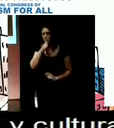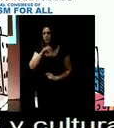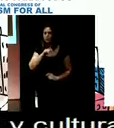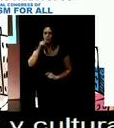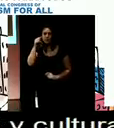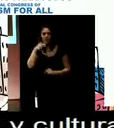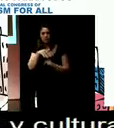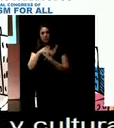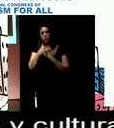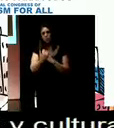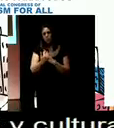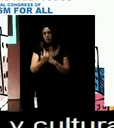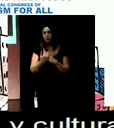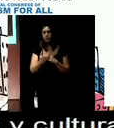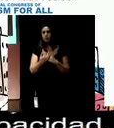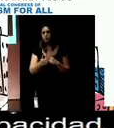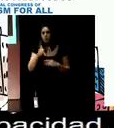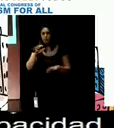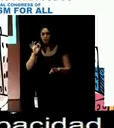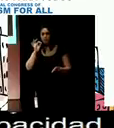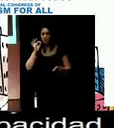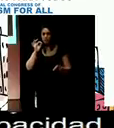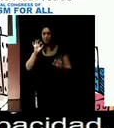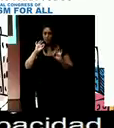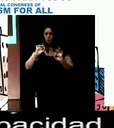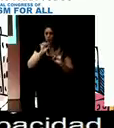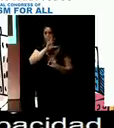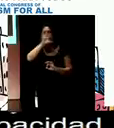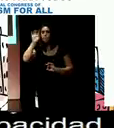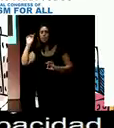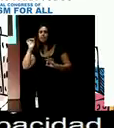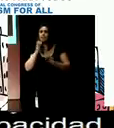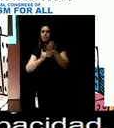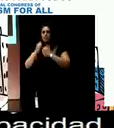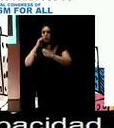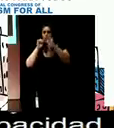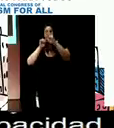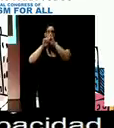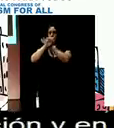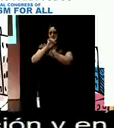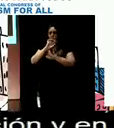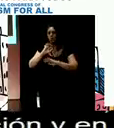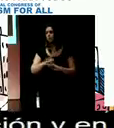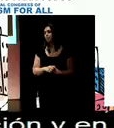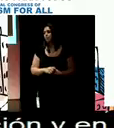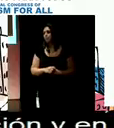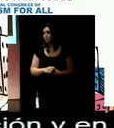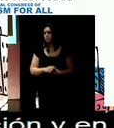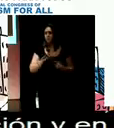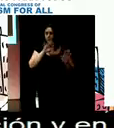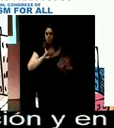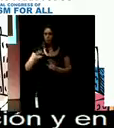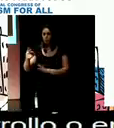makes more difficult this situation, particularly in developing countries and emerging countries. On the